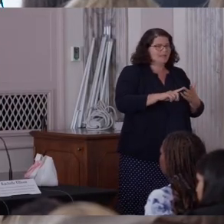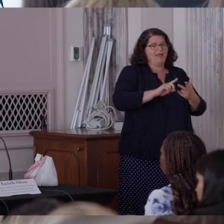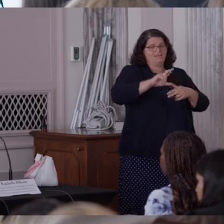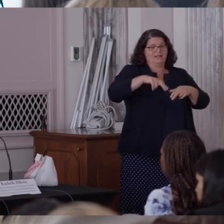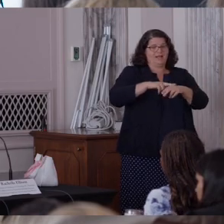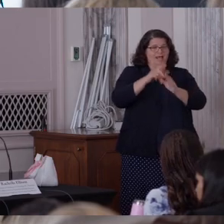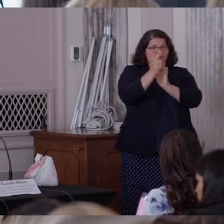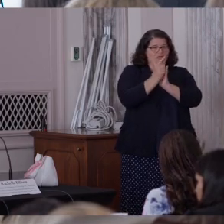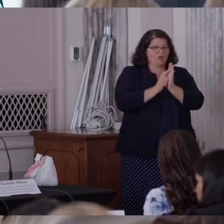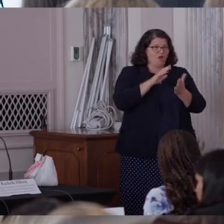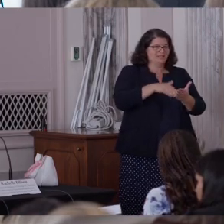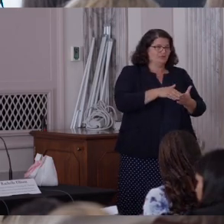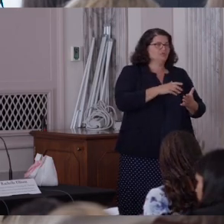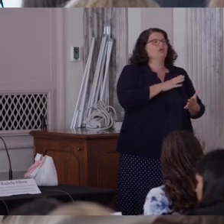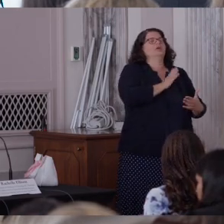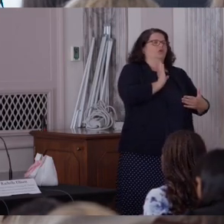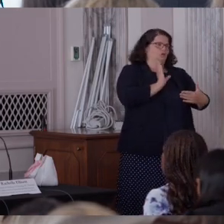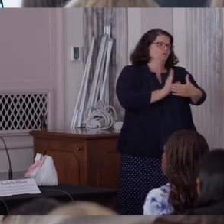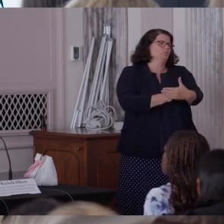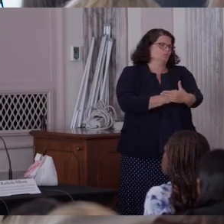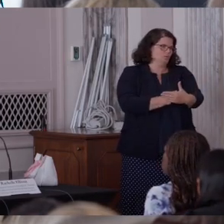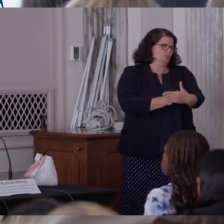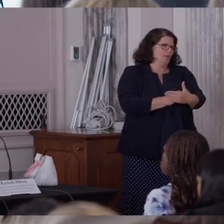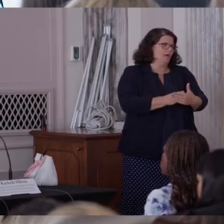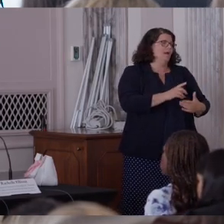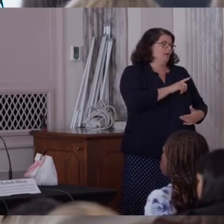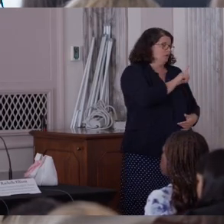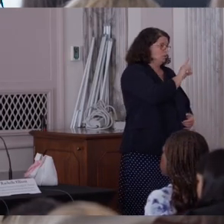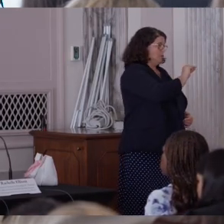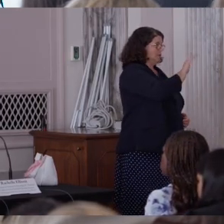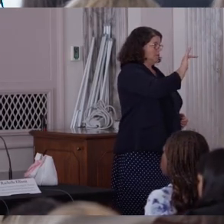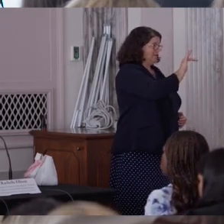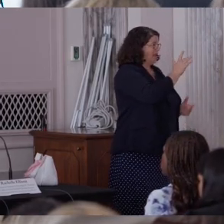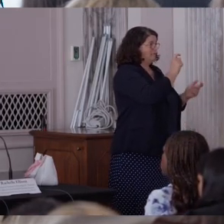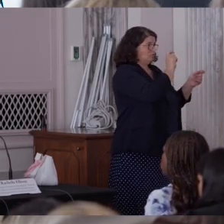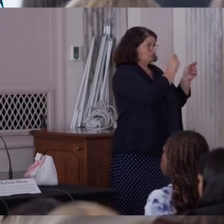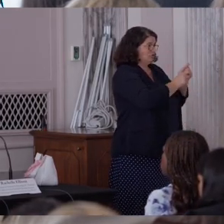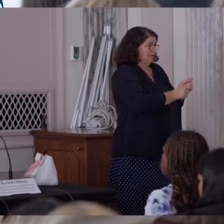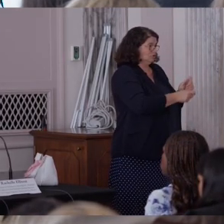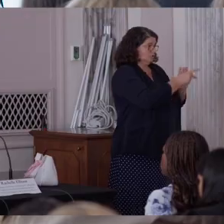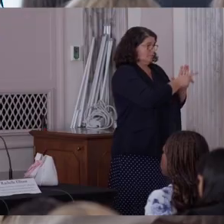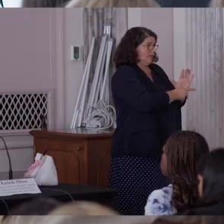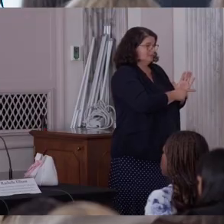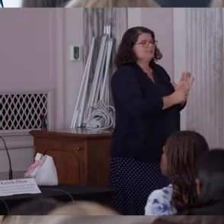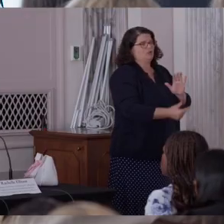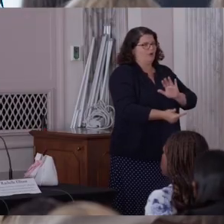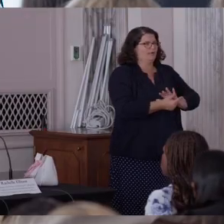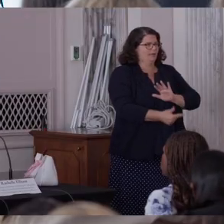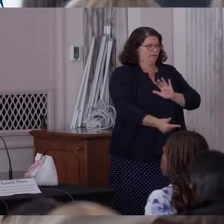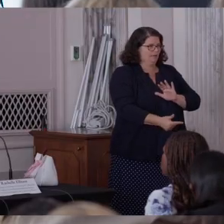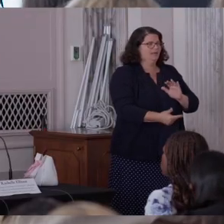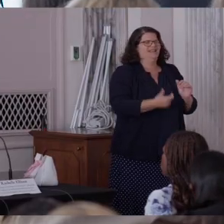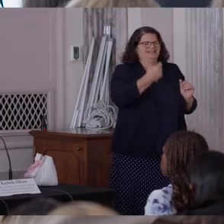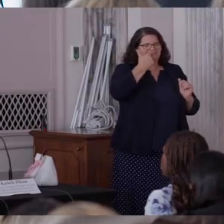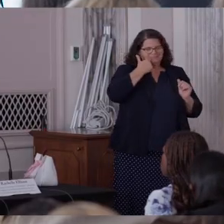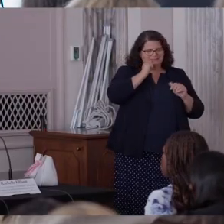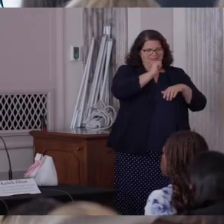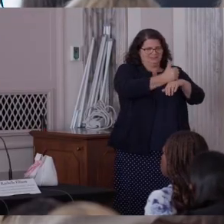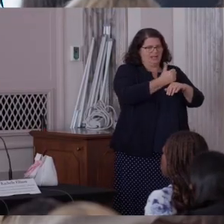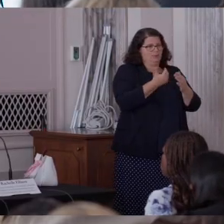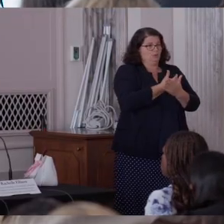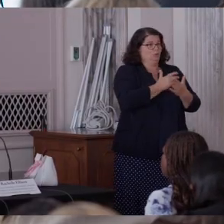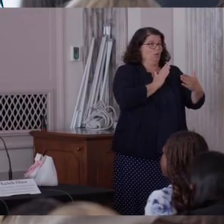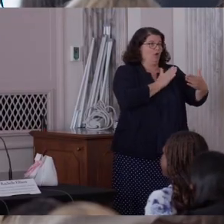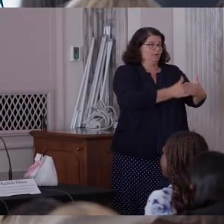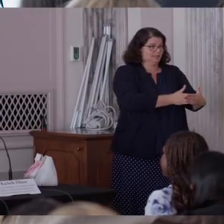found, the 2025 changes were found to be illegal, and there's just a new suit that will hopefully result